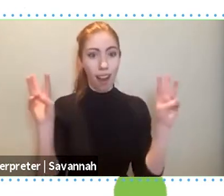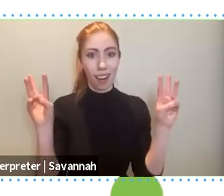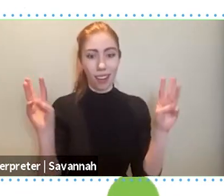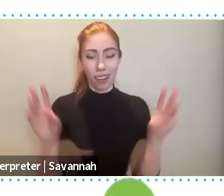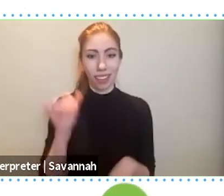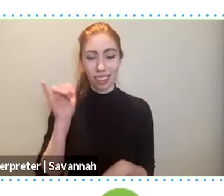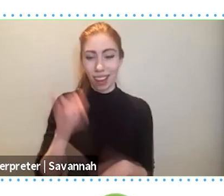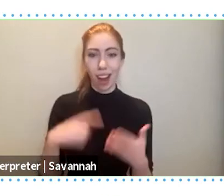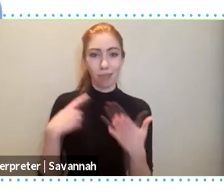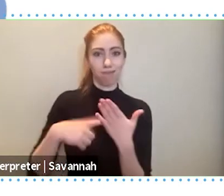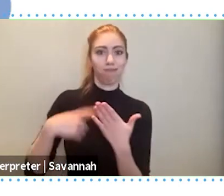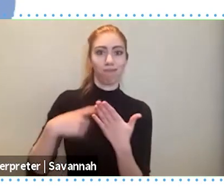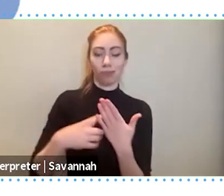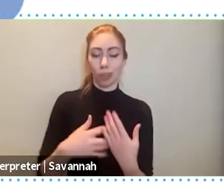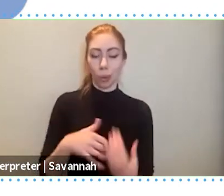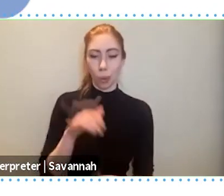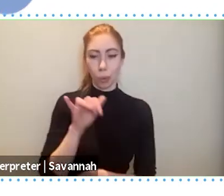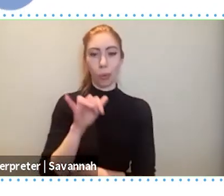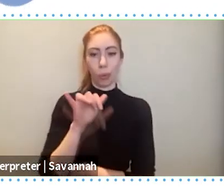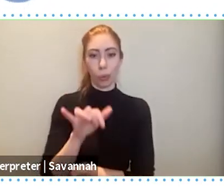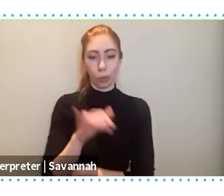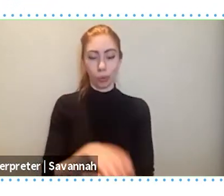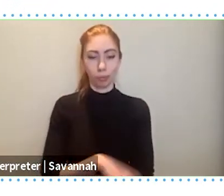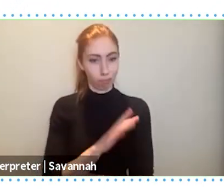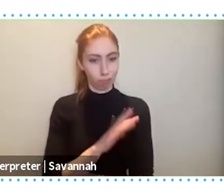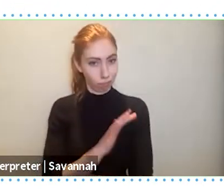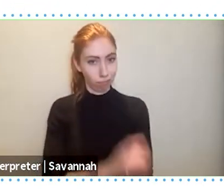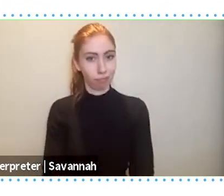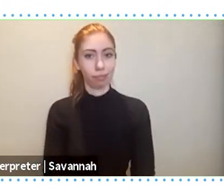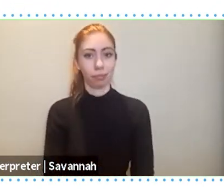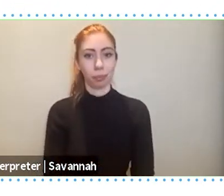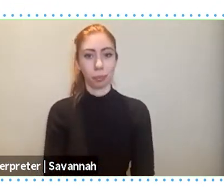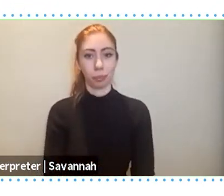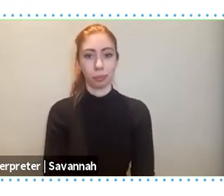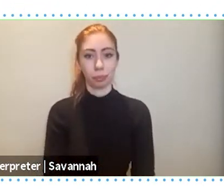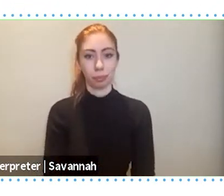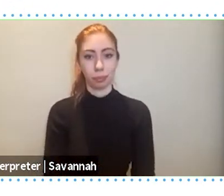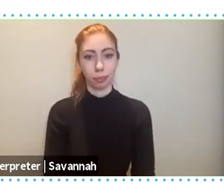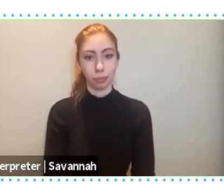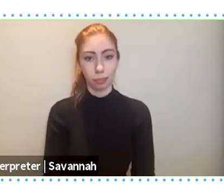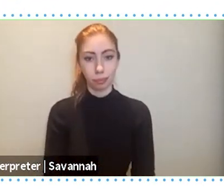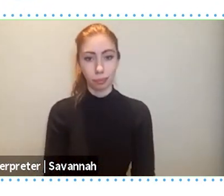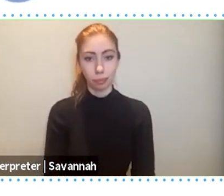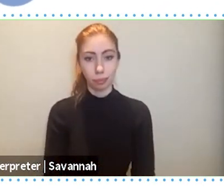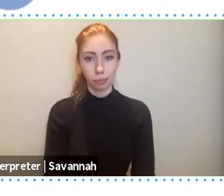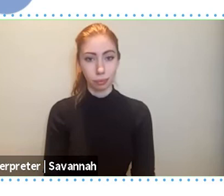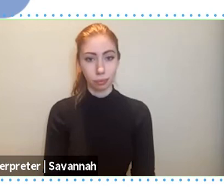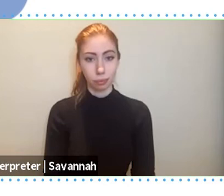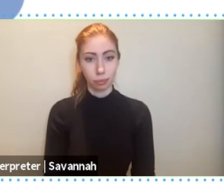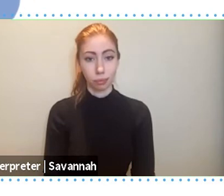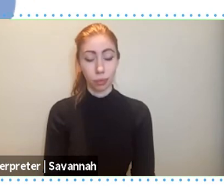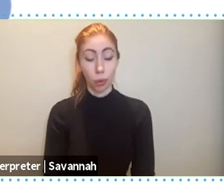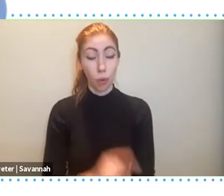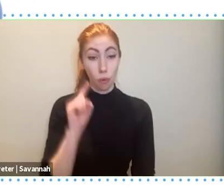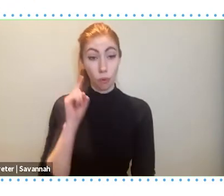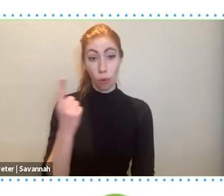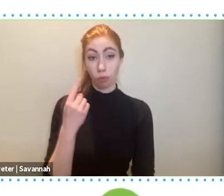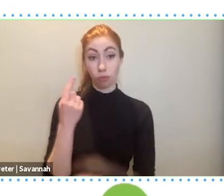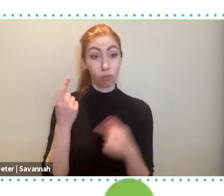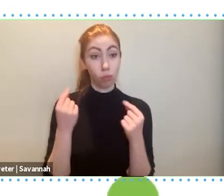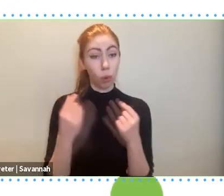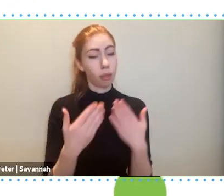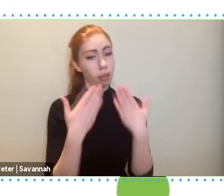just witnessed. Let me also offer up a big thank you to our ASL interpreters, Savannah